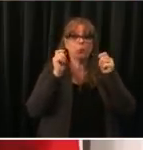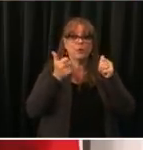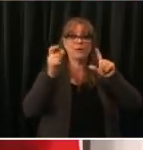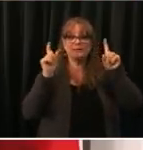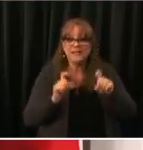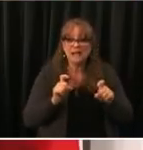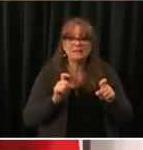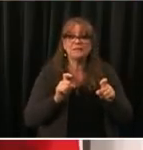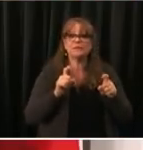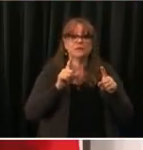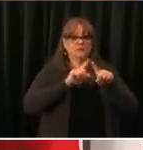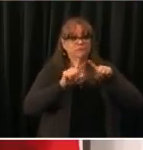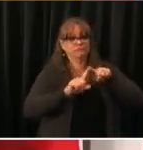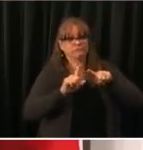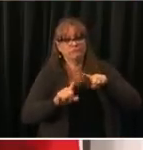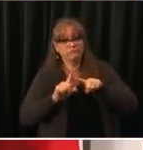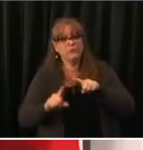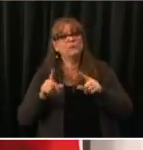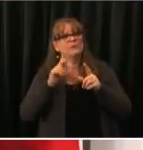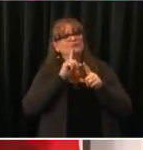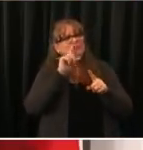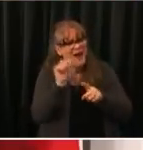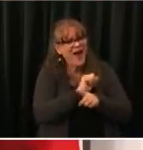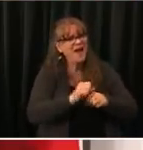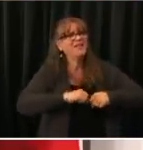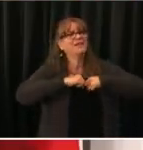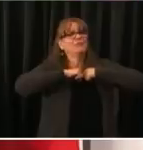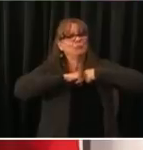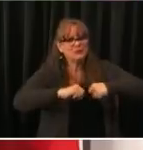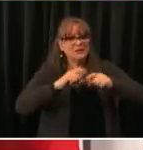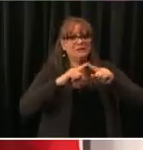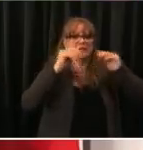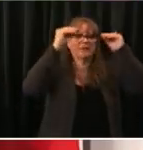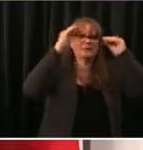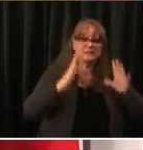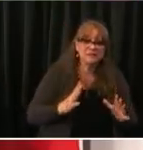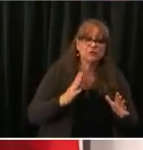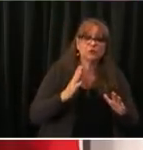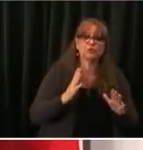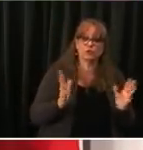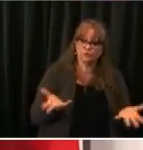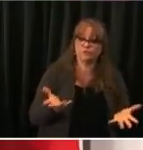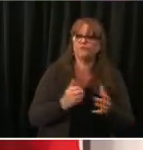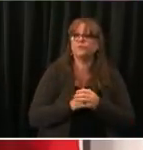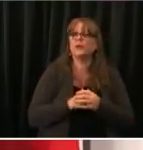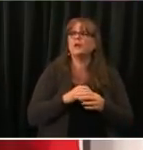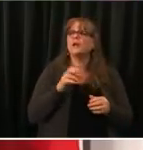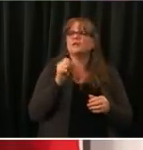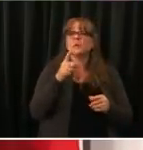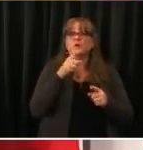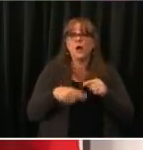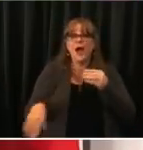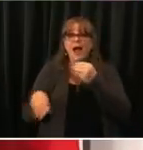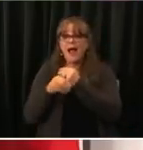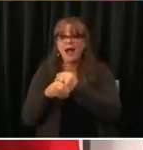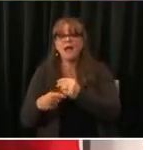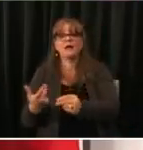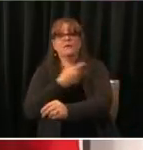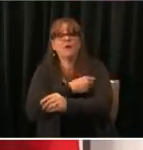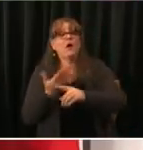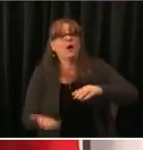safer workplaces relative to other essential workplaces. And of course, with the added protection of the vaccine, we will be able to avoid the